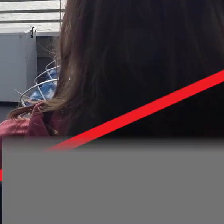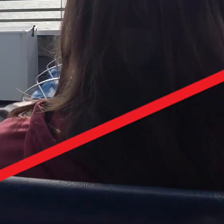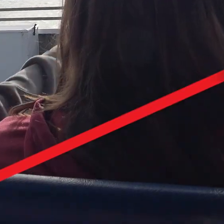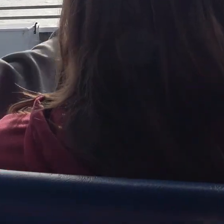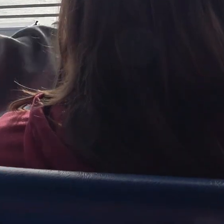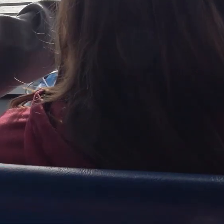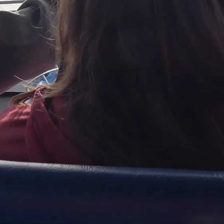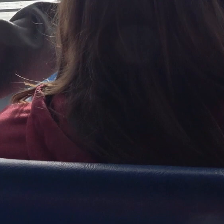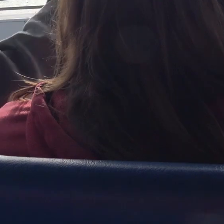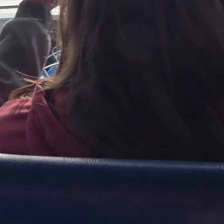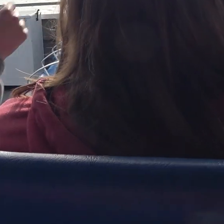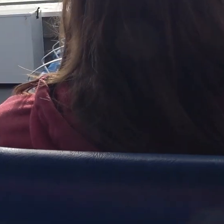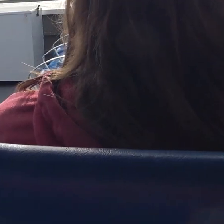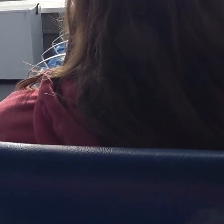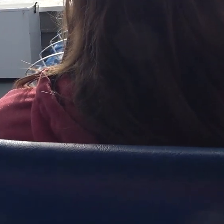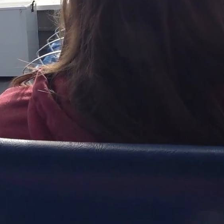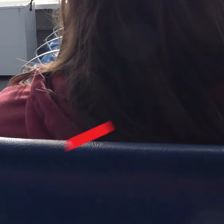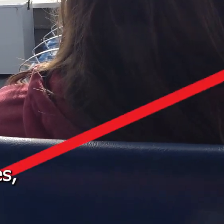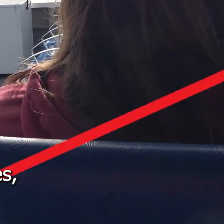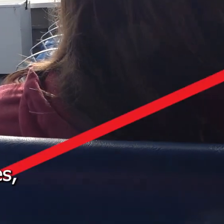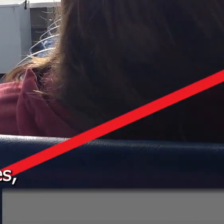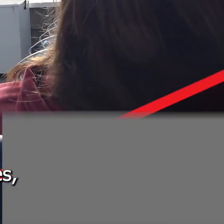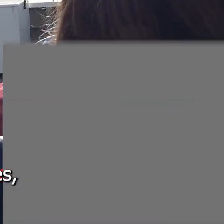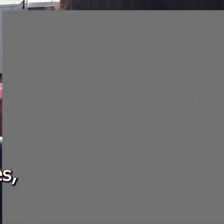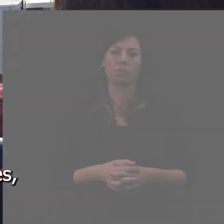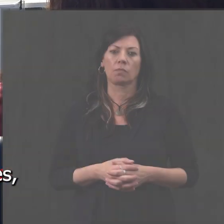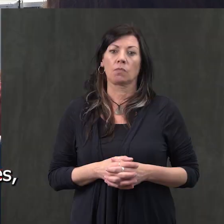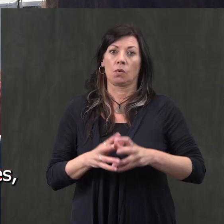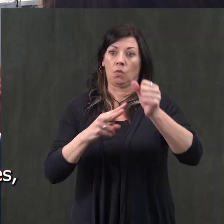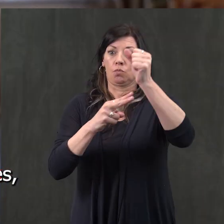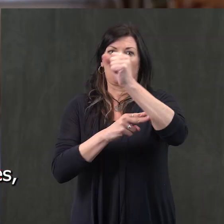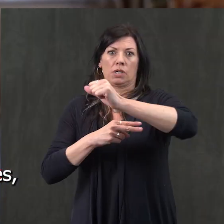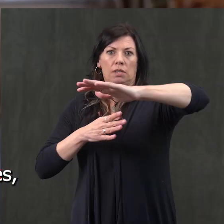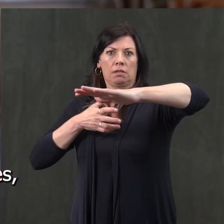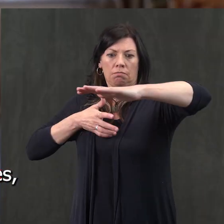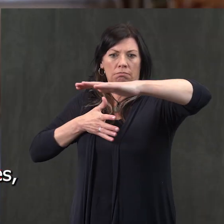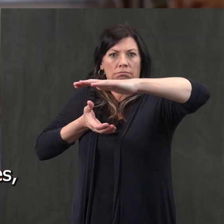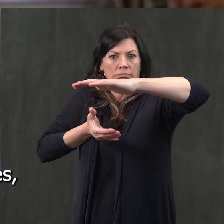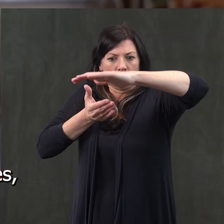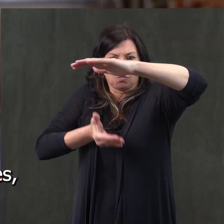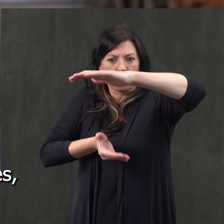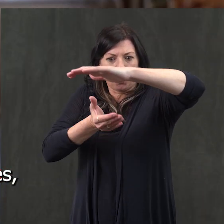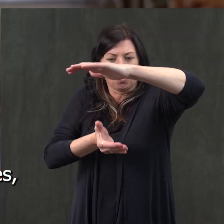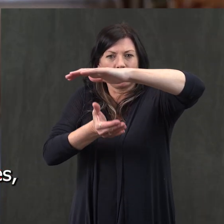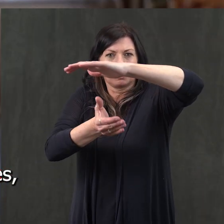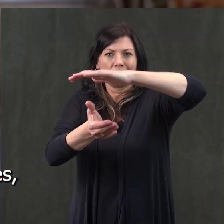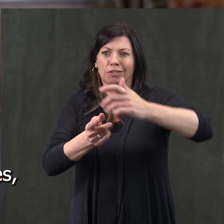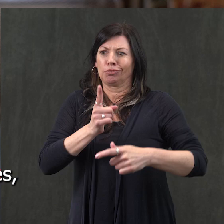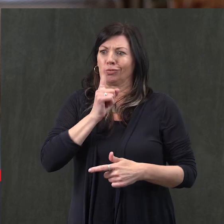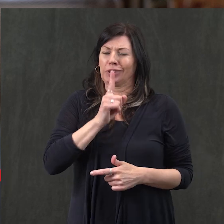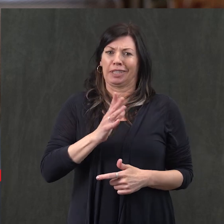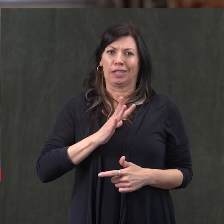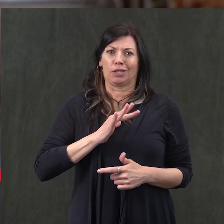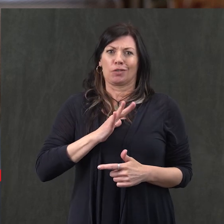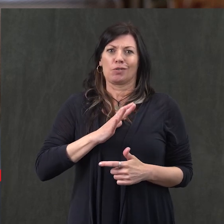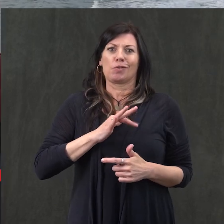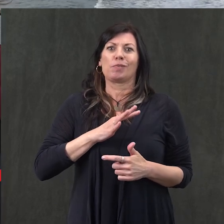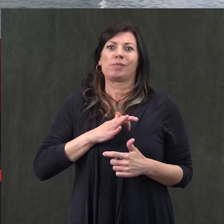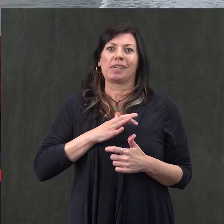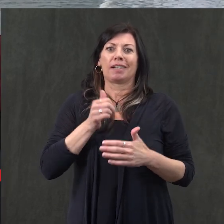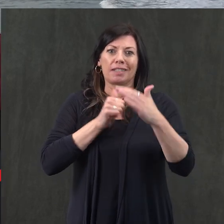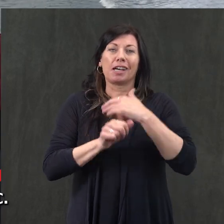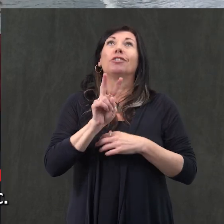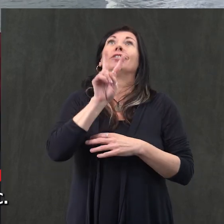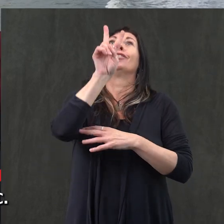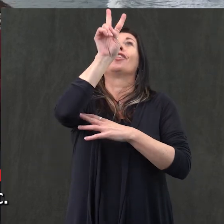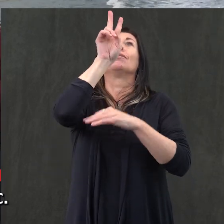Students ride a boat passing the Bay Bridge. Zane. It's cool because it creates a sound wall when you're directly below